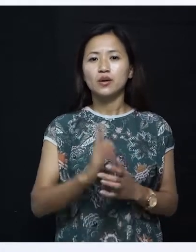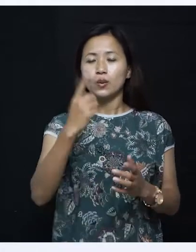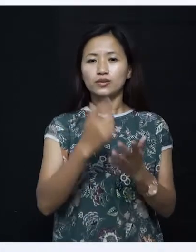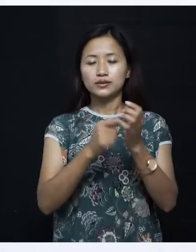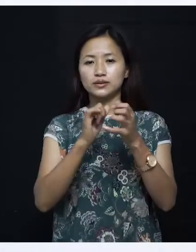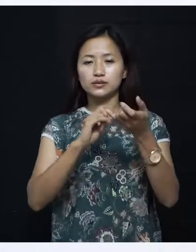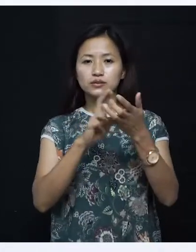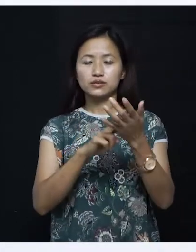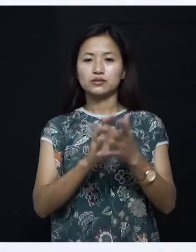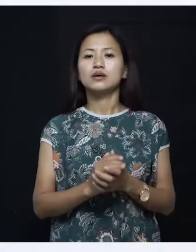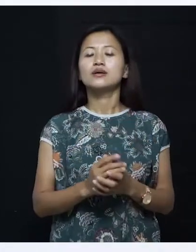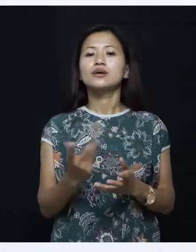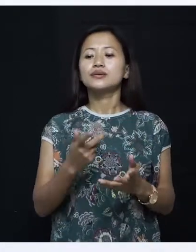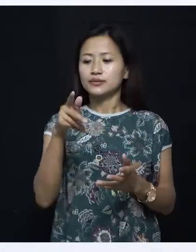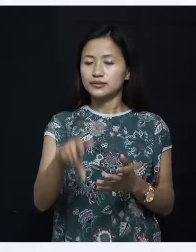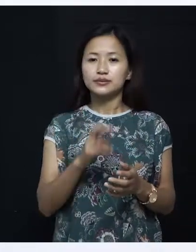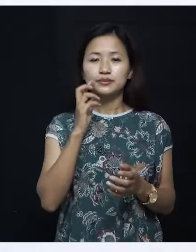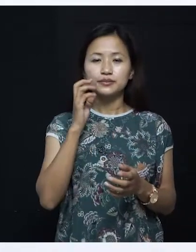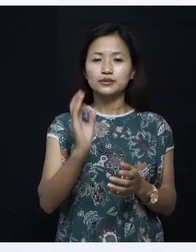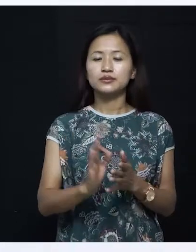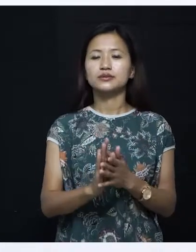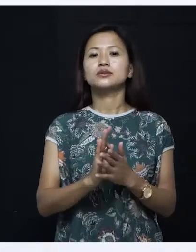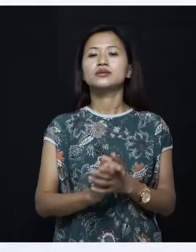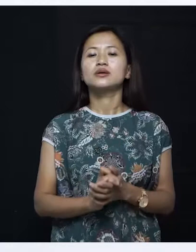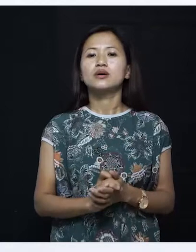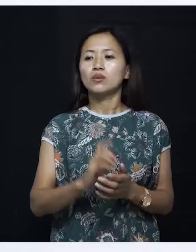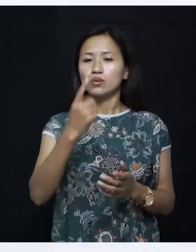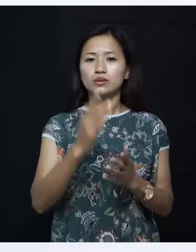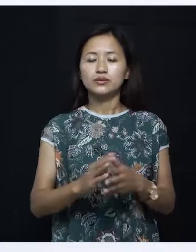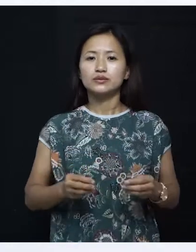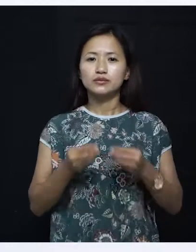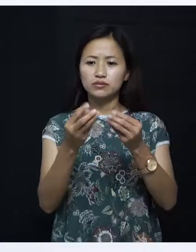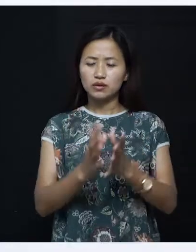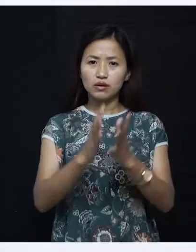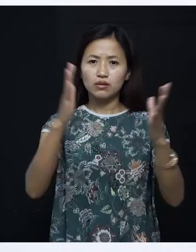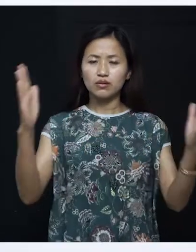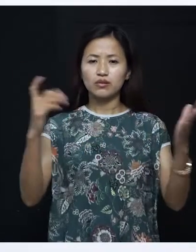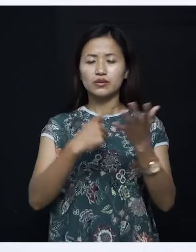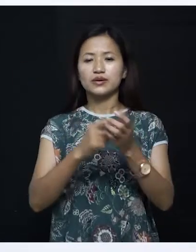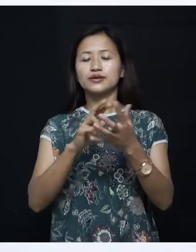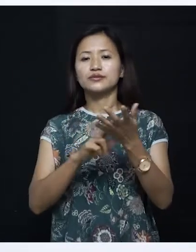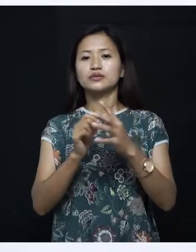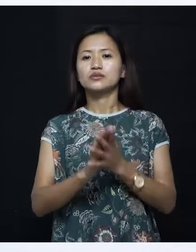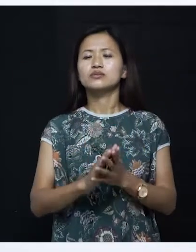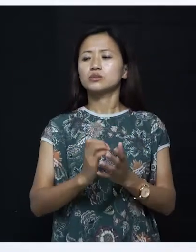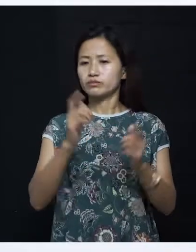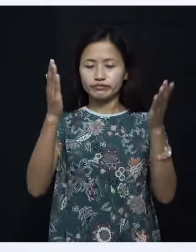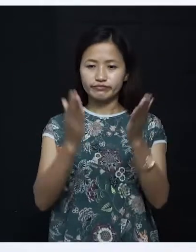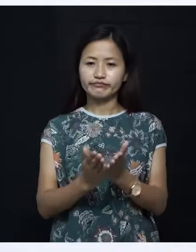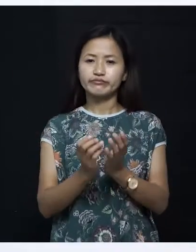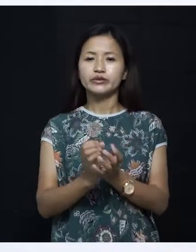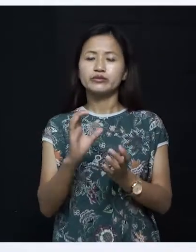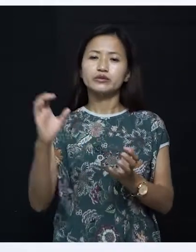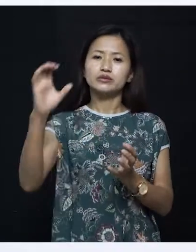reason why we say it is important is, one will be because it gives lots of revenue to the country. Okay, then the